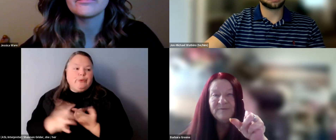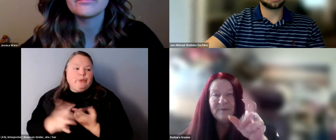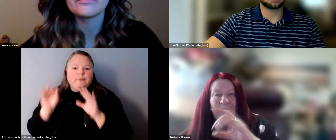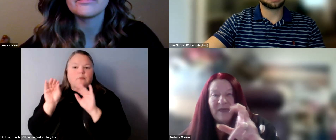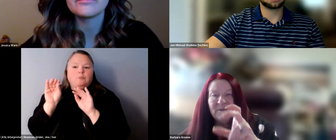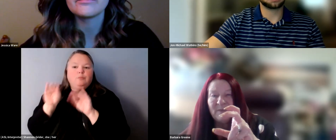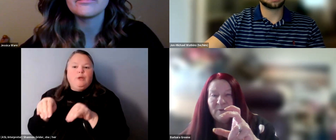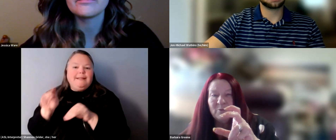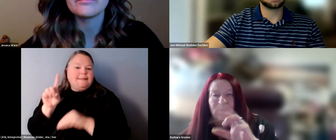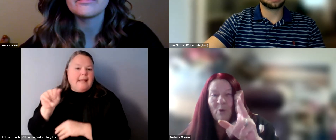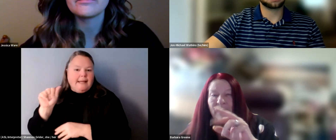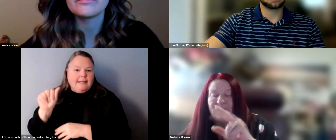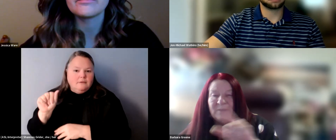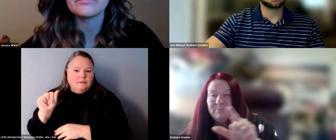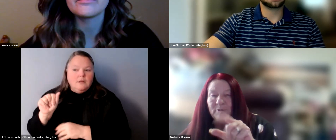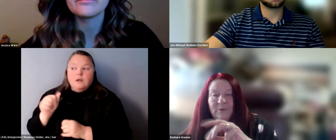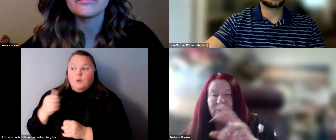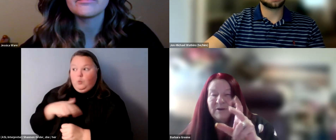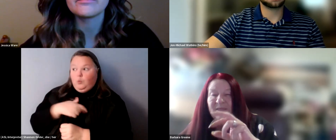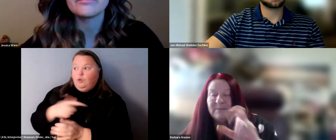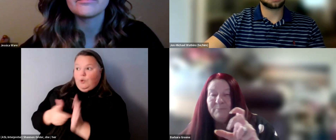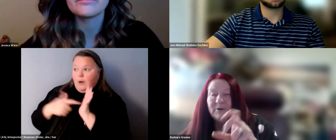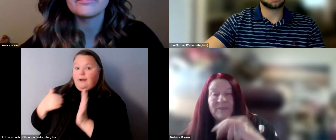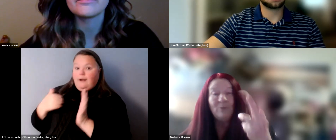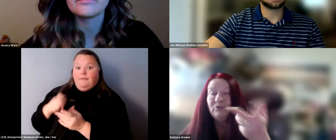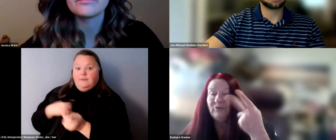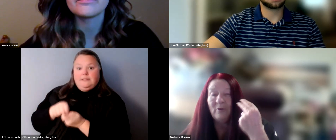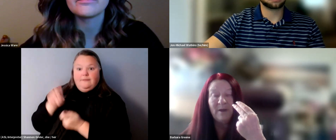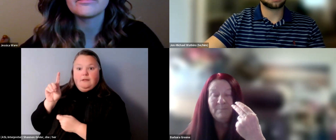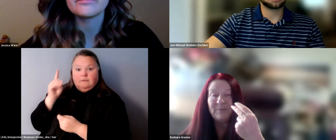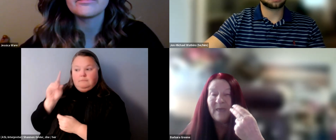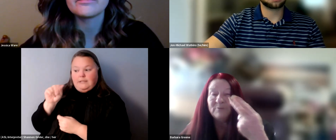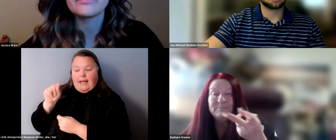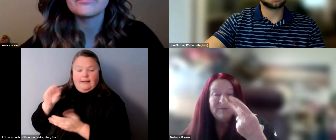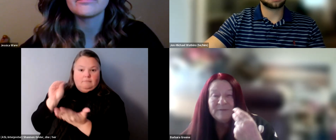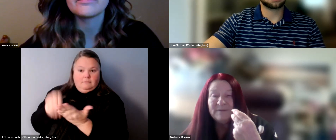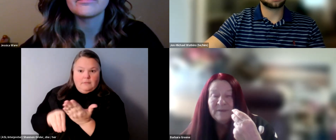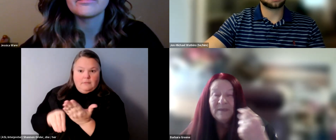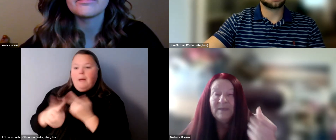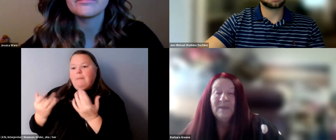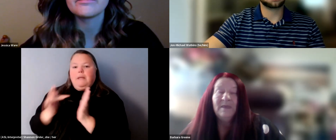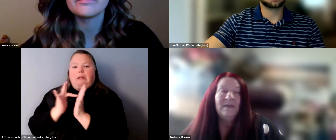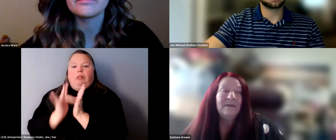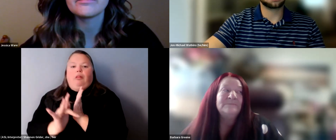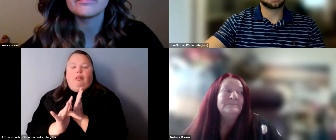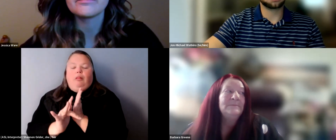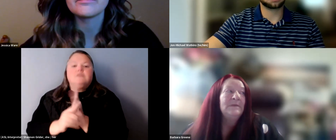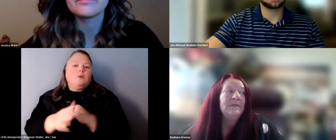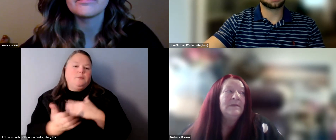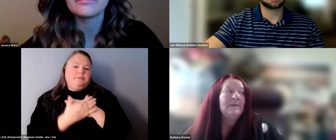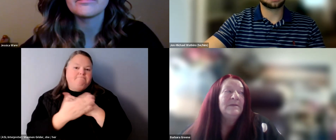input some data that we were required to input or we needed to input, and that would show up that was missing.